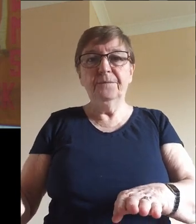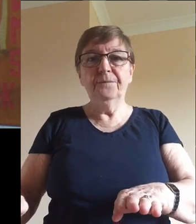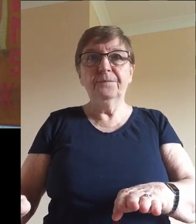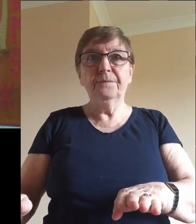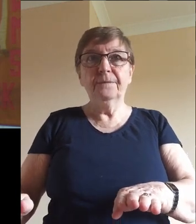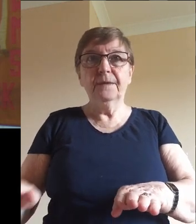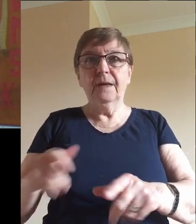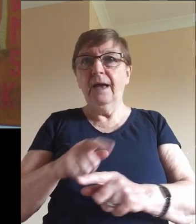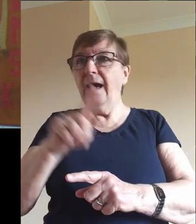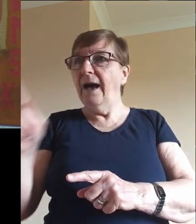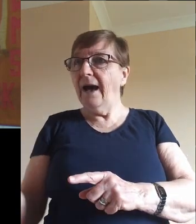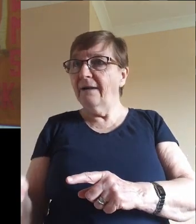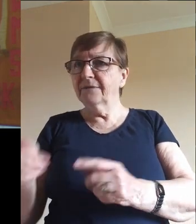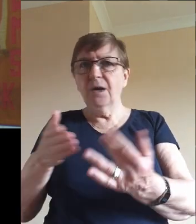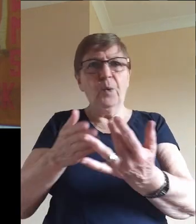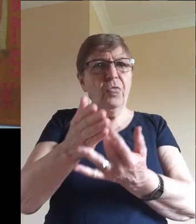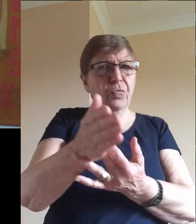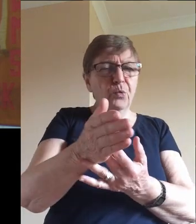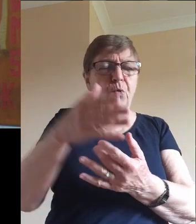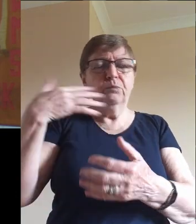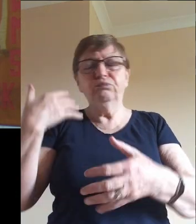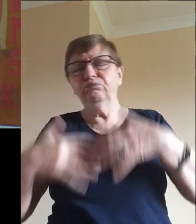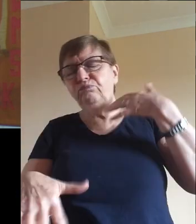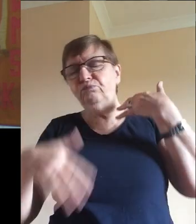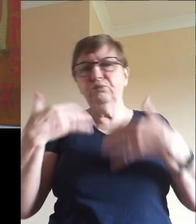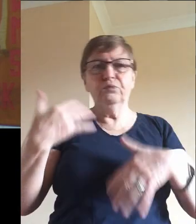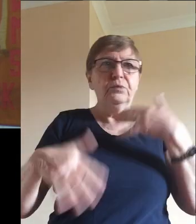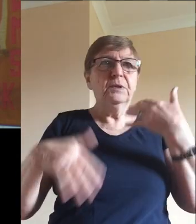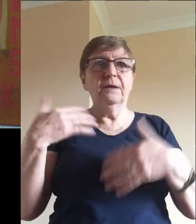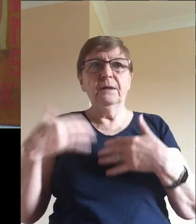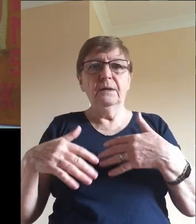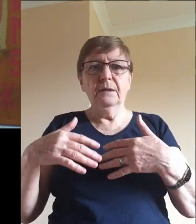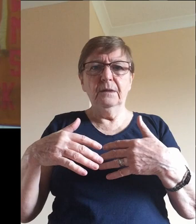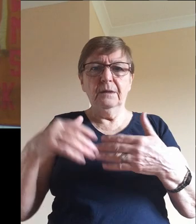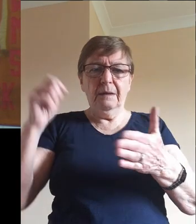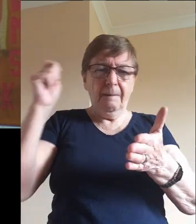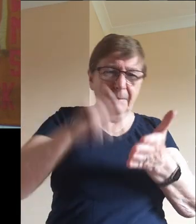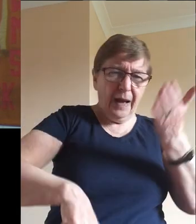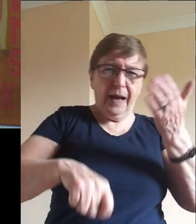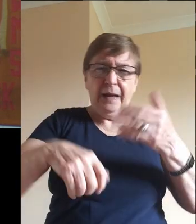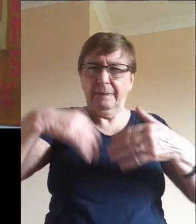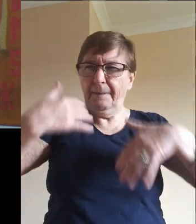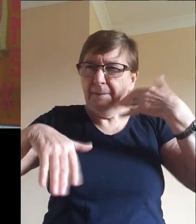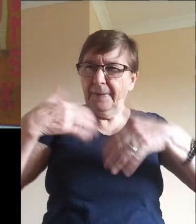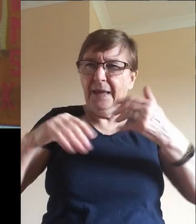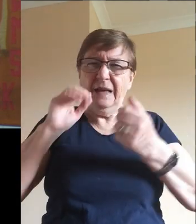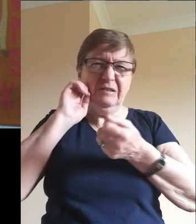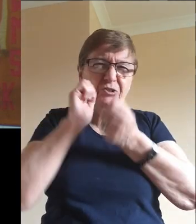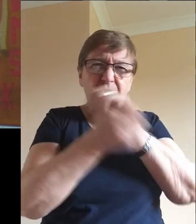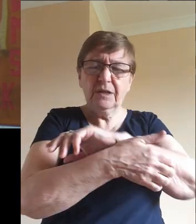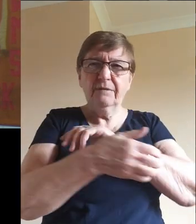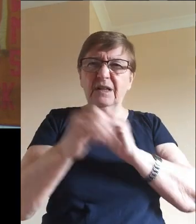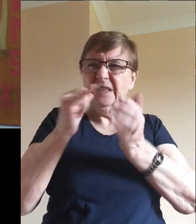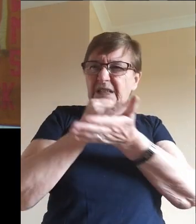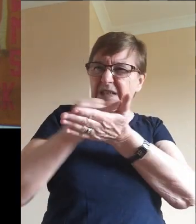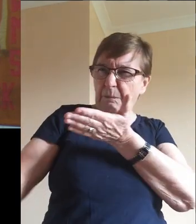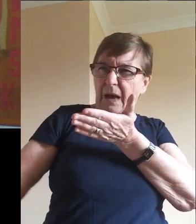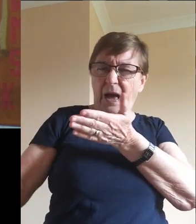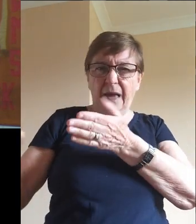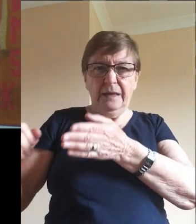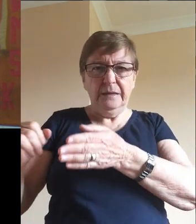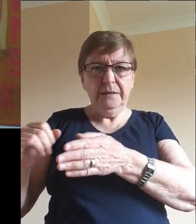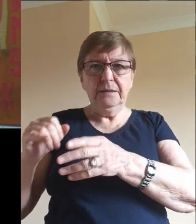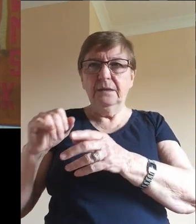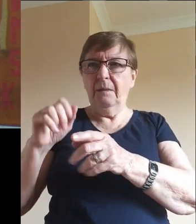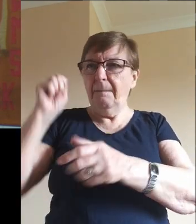And after he went through the anguish, after he was marred and pained, disfigured, despised, rejected,